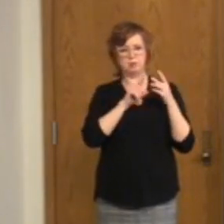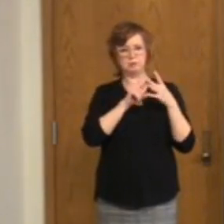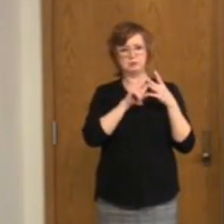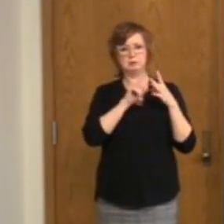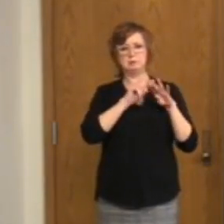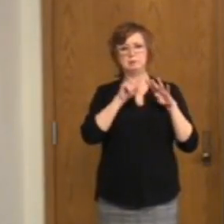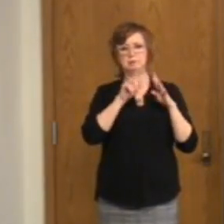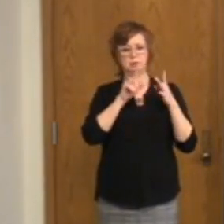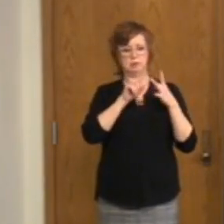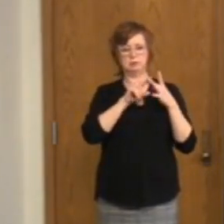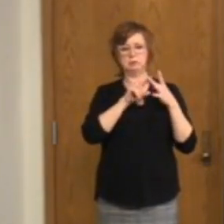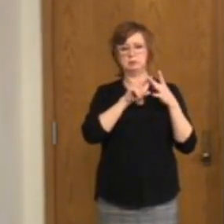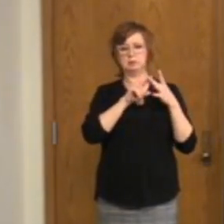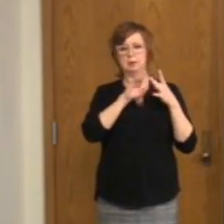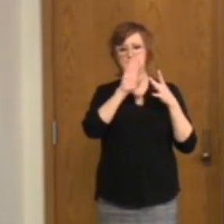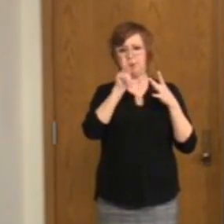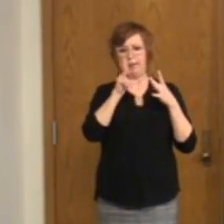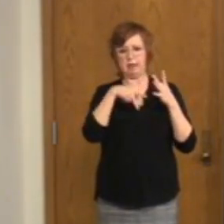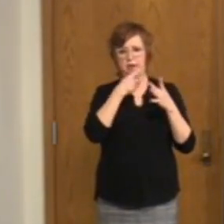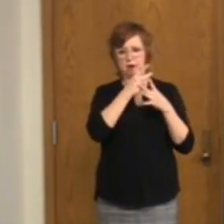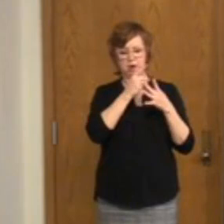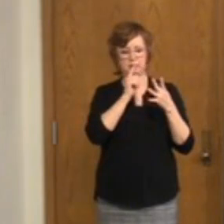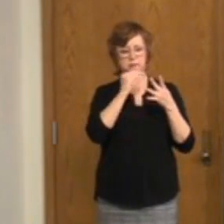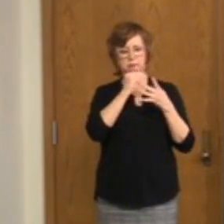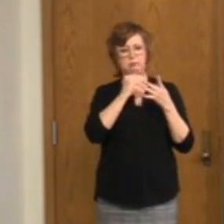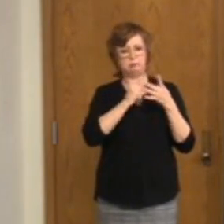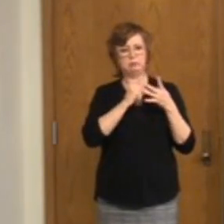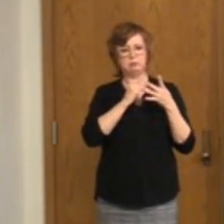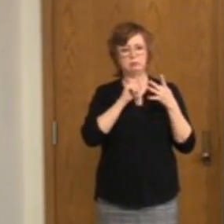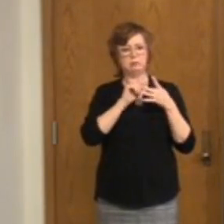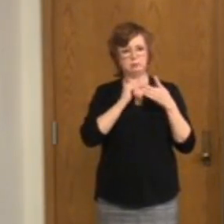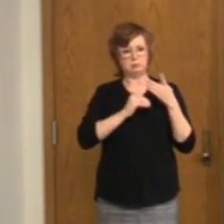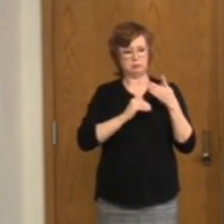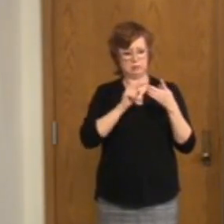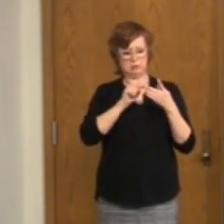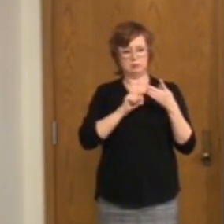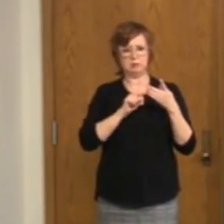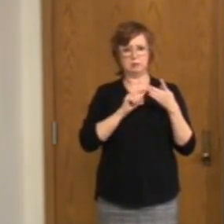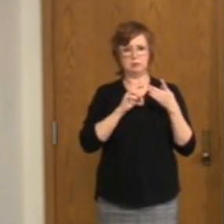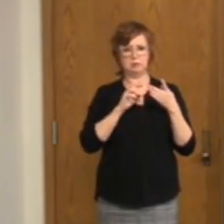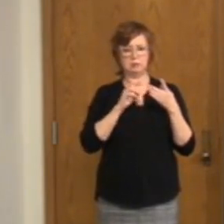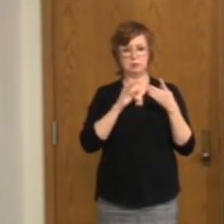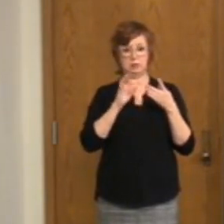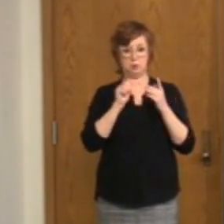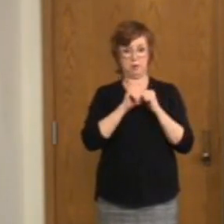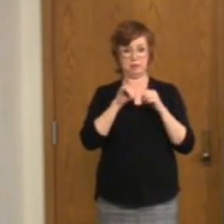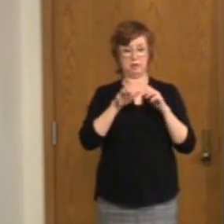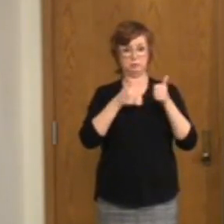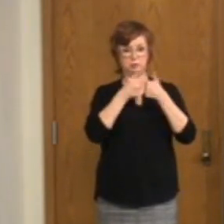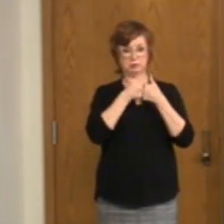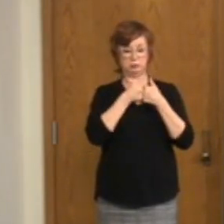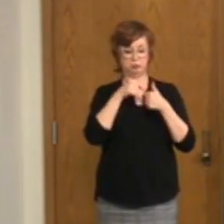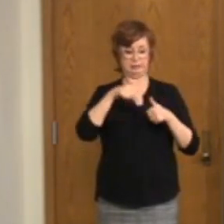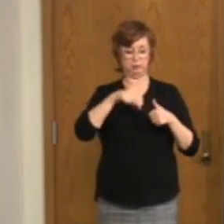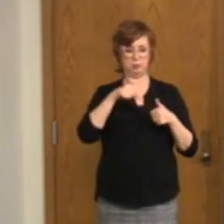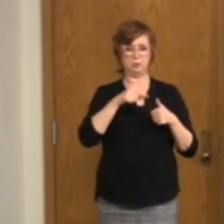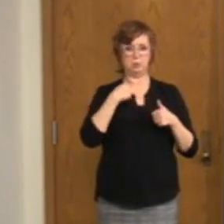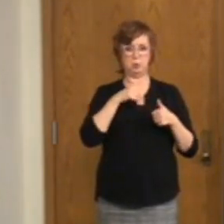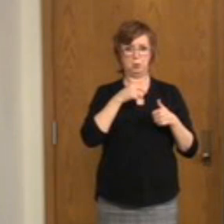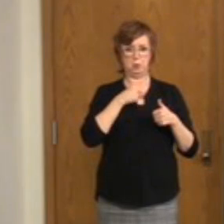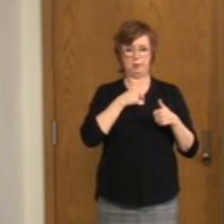unique epidemiological challenges, this also allows us to, within 2